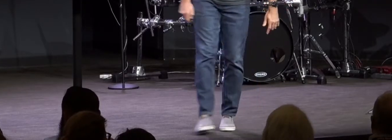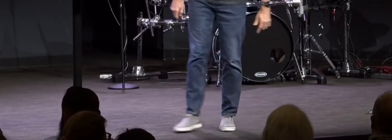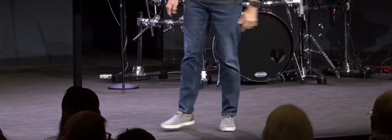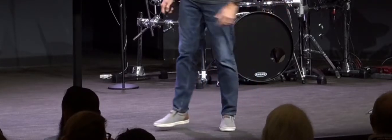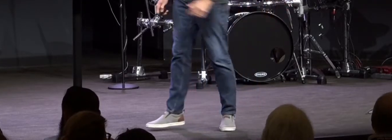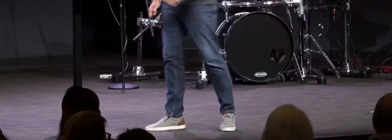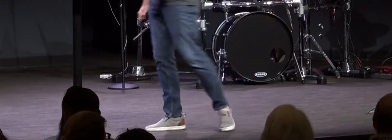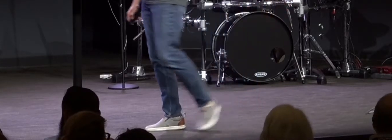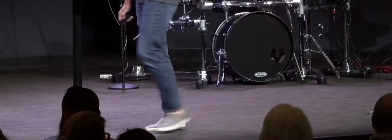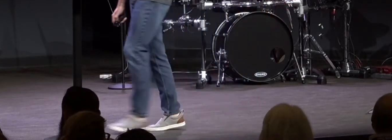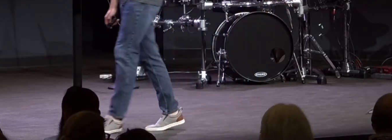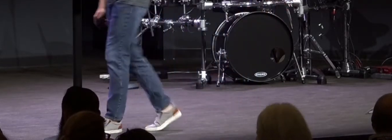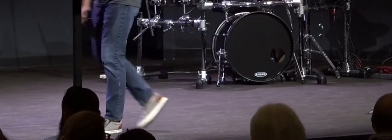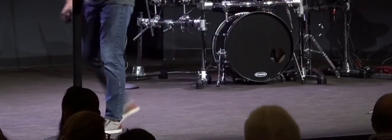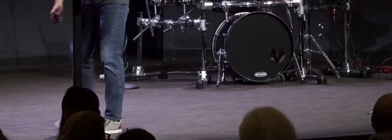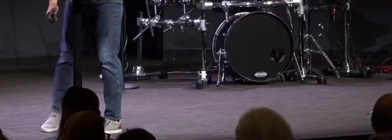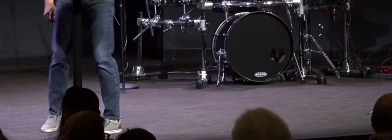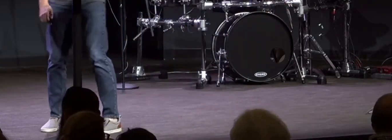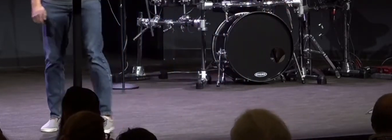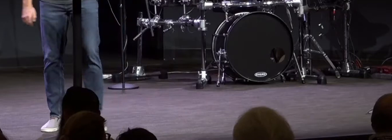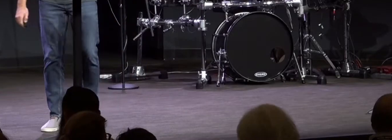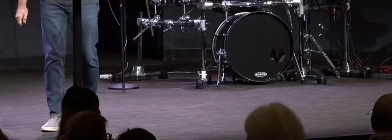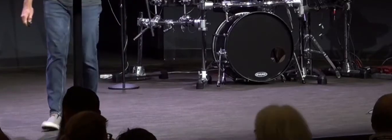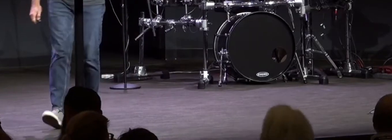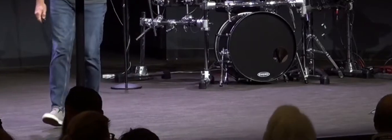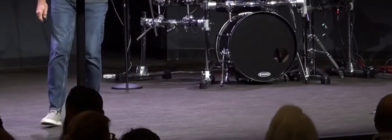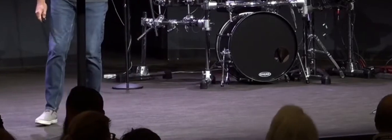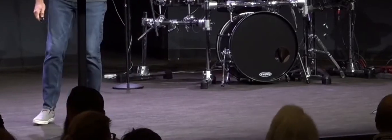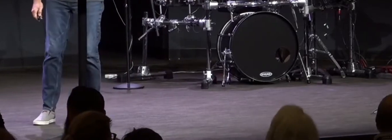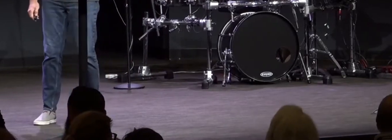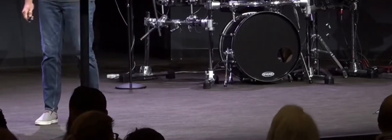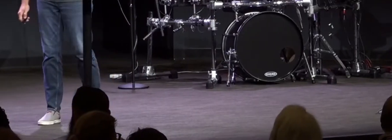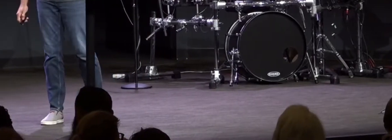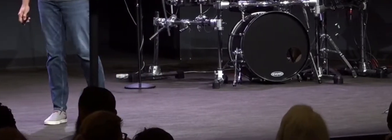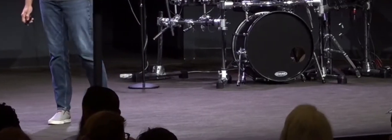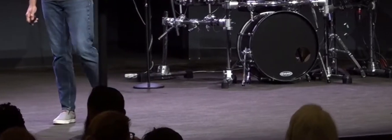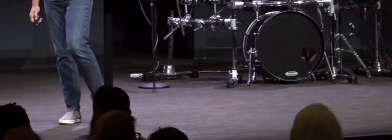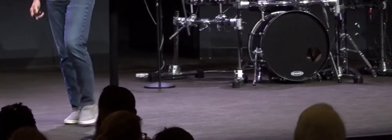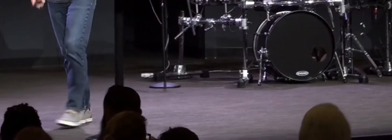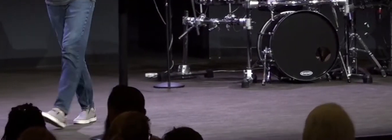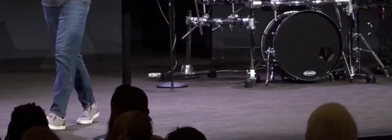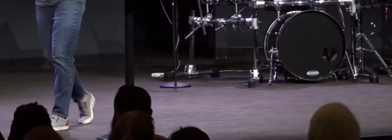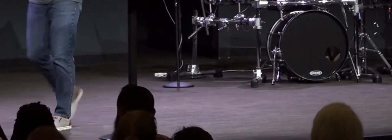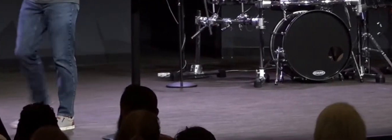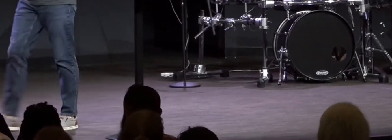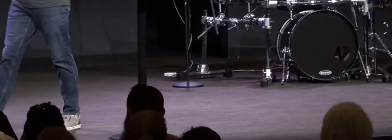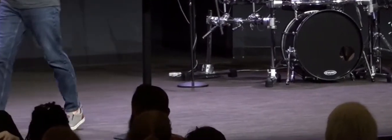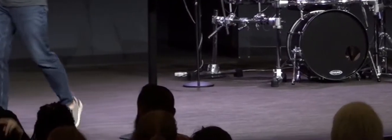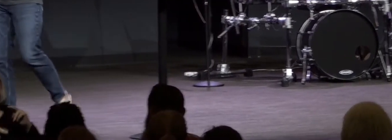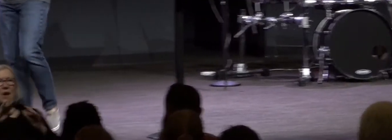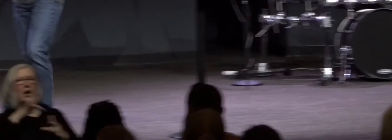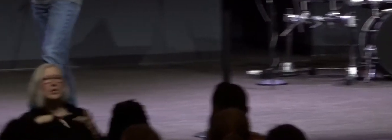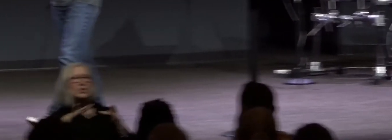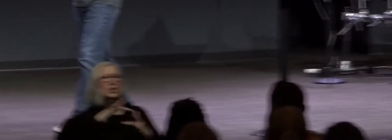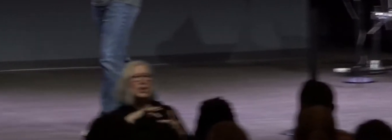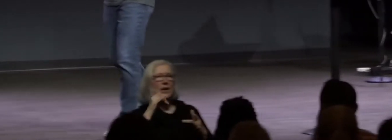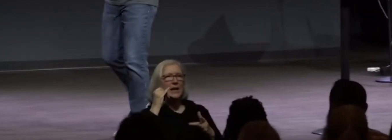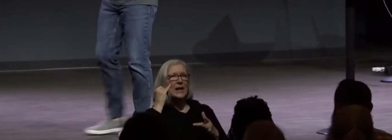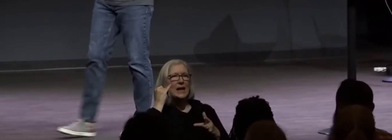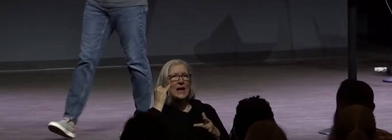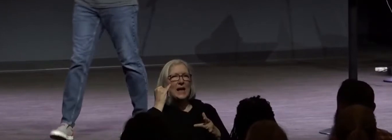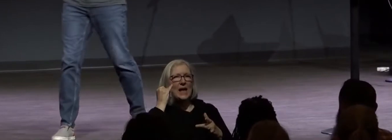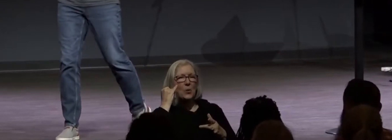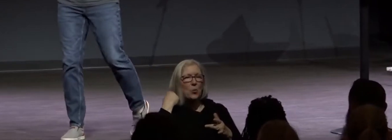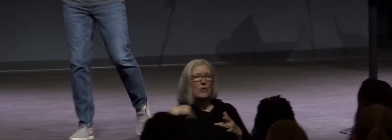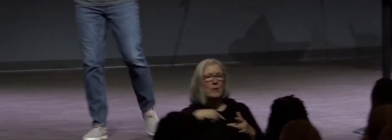misses that. There you go. We are on a fun journey as we've come back in the building. We've been walking through the Gospel of